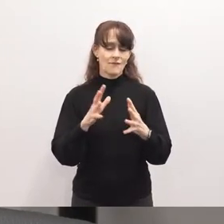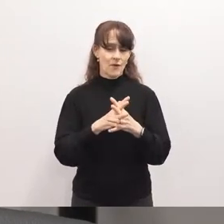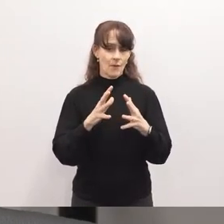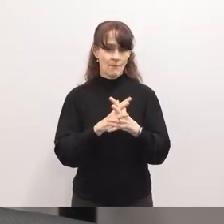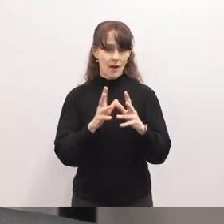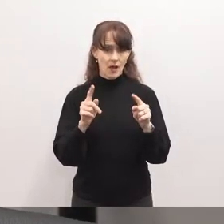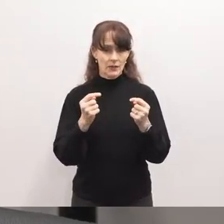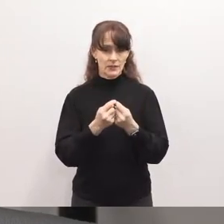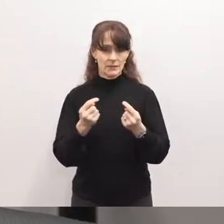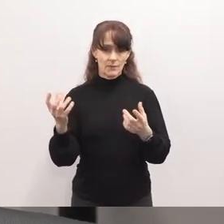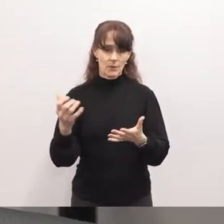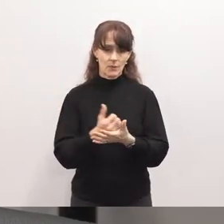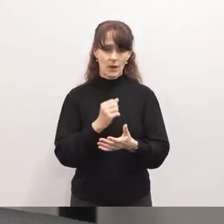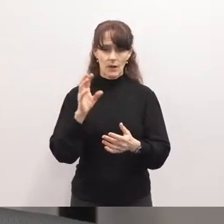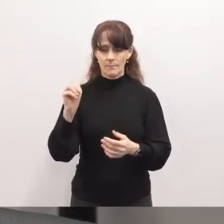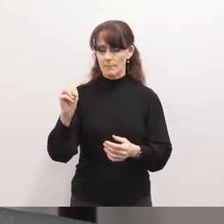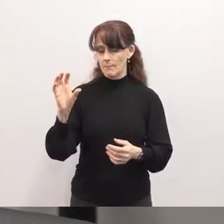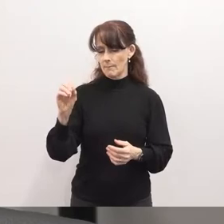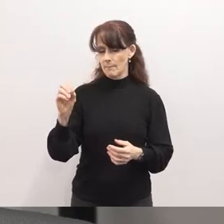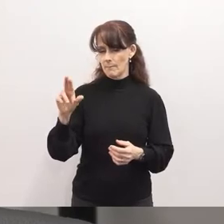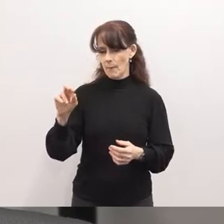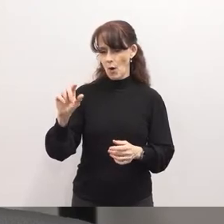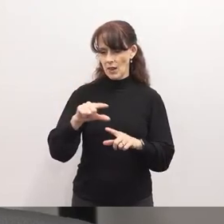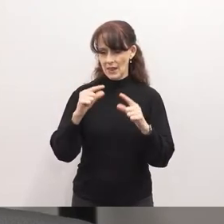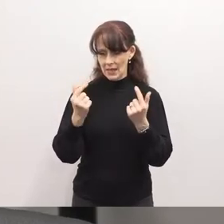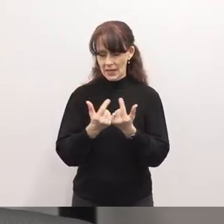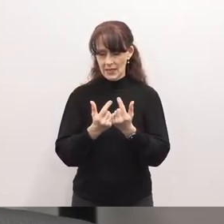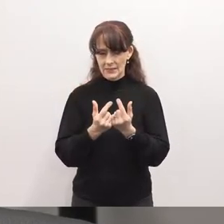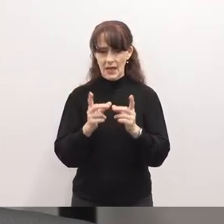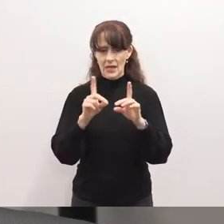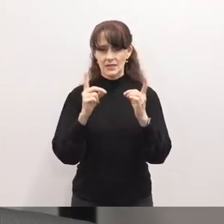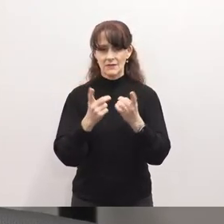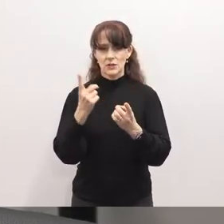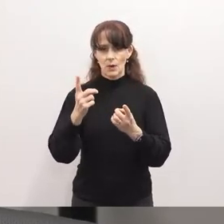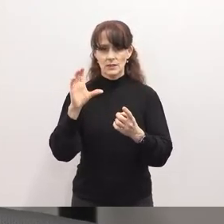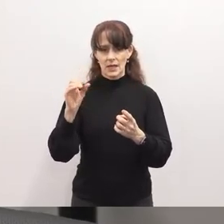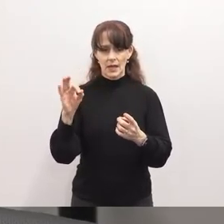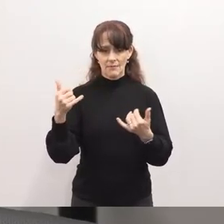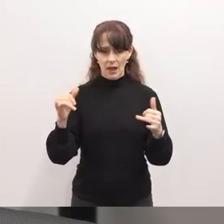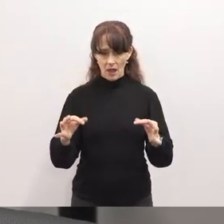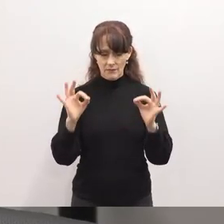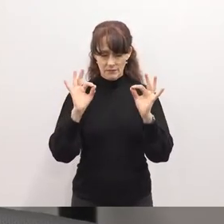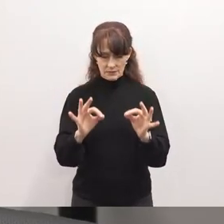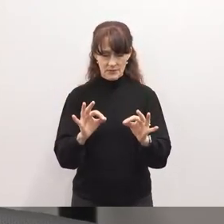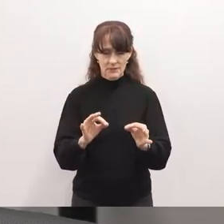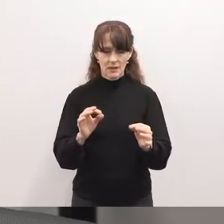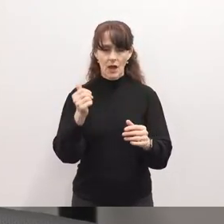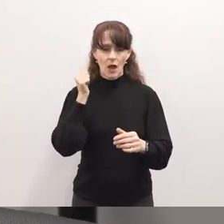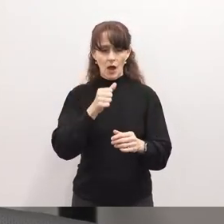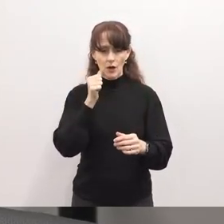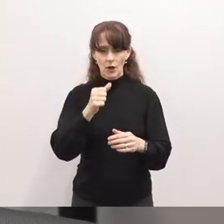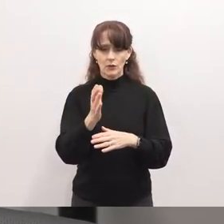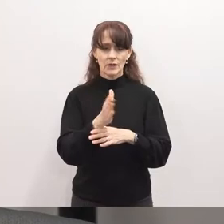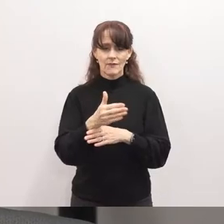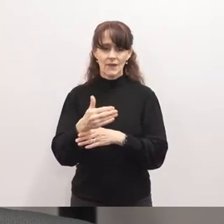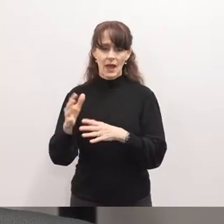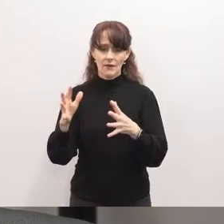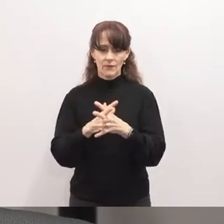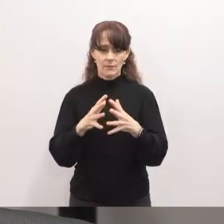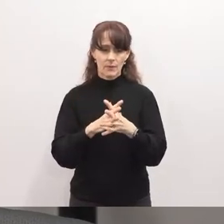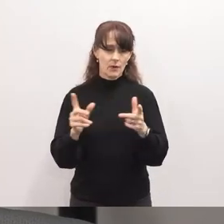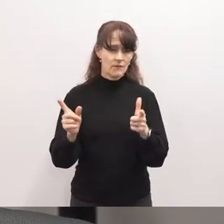took Moore League and represented us in the Division I CIF playoffs. Our girls flag football team made history as they became the first